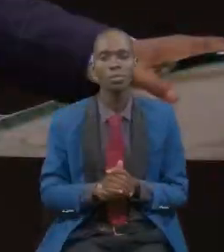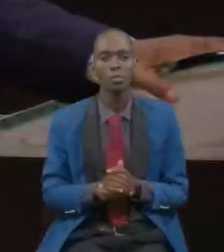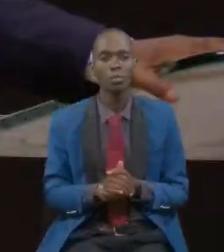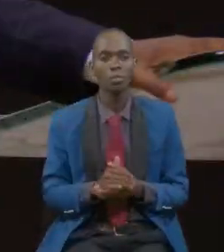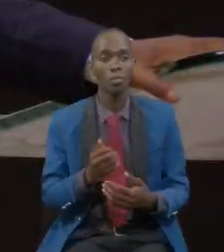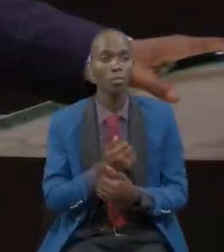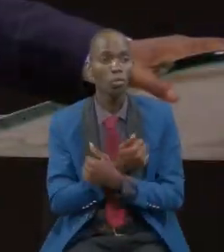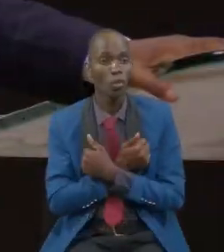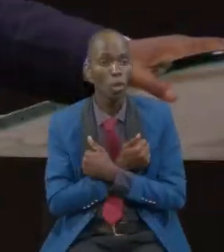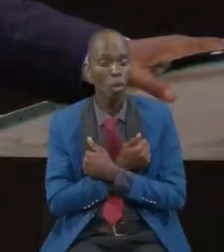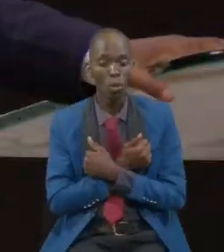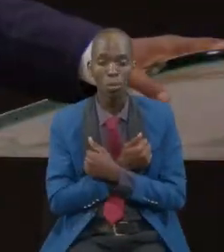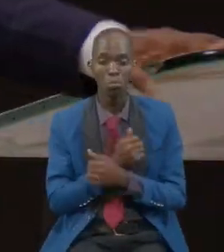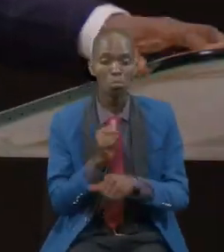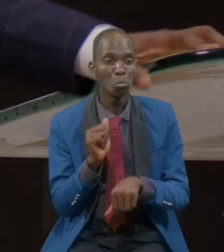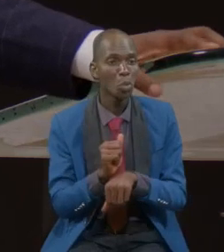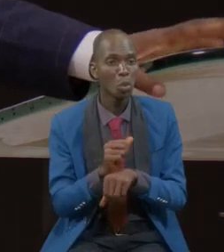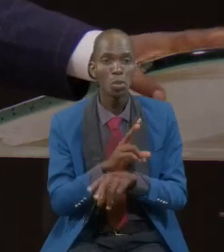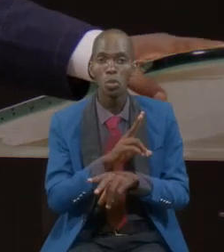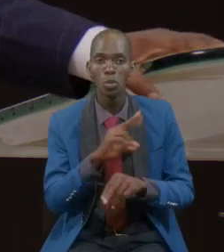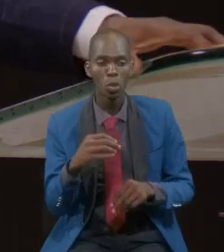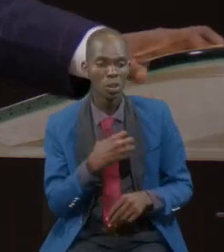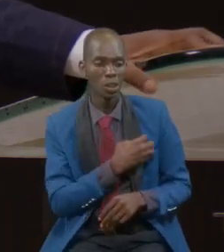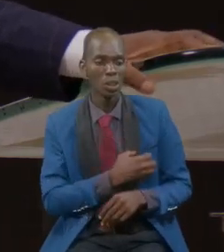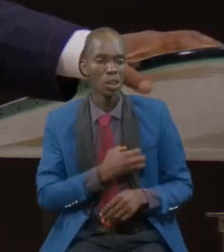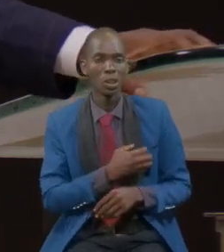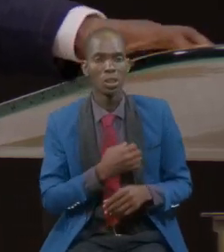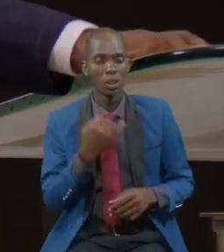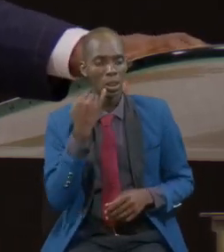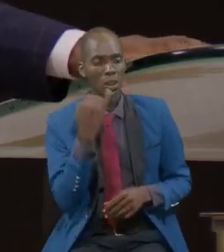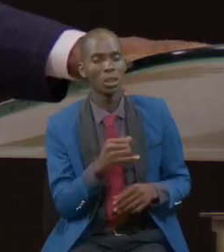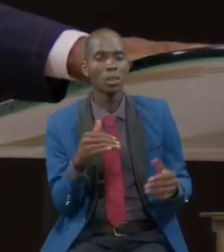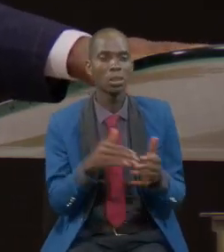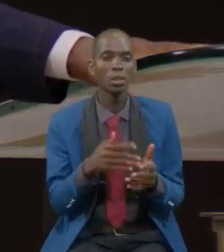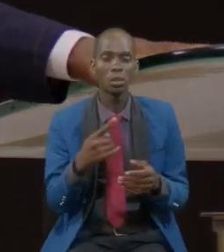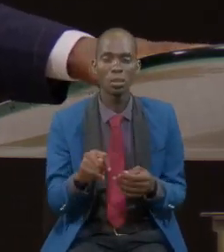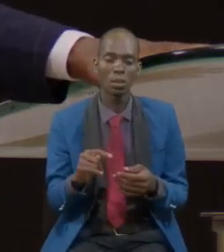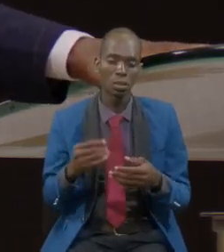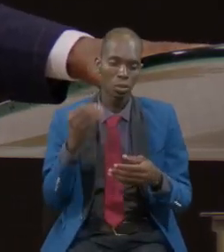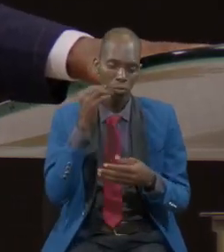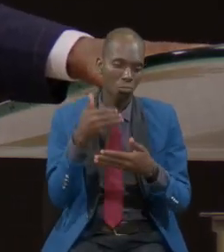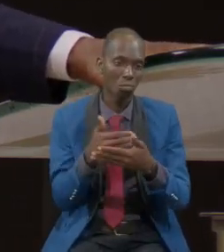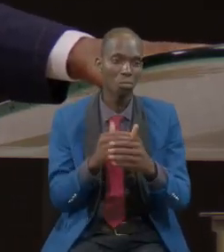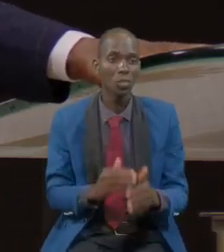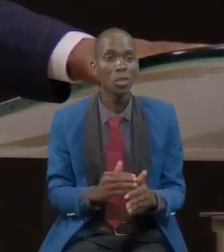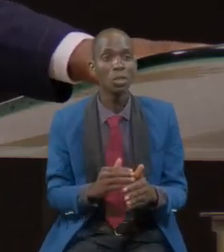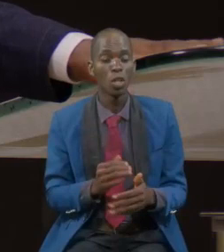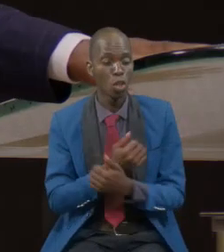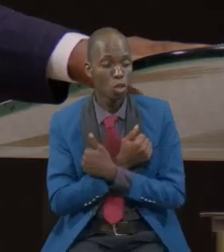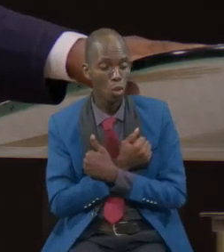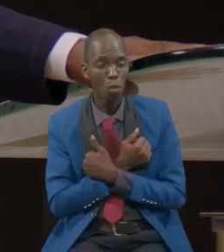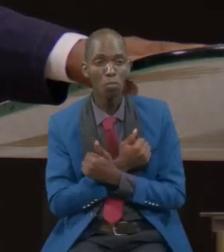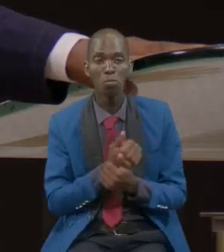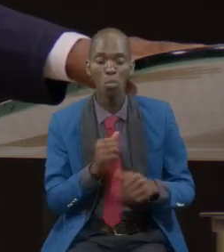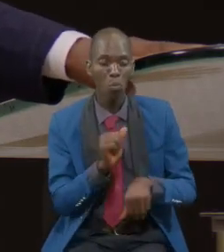love WTH no ill to his neighbor love workers no